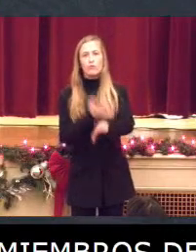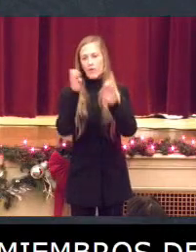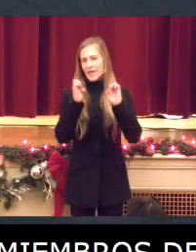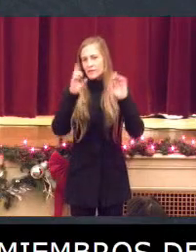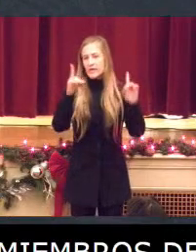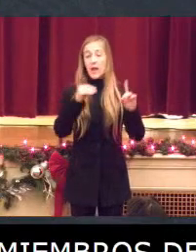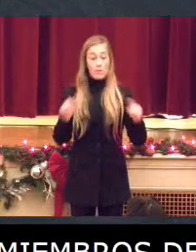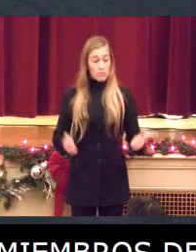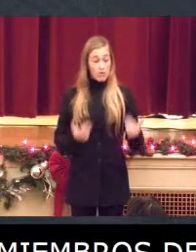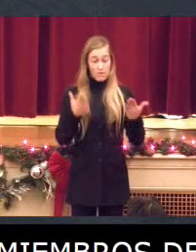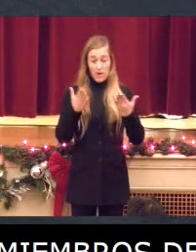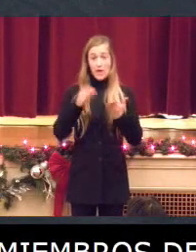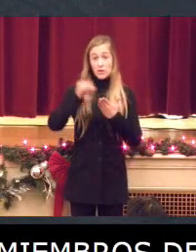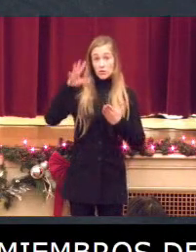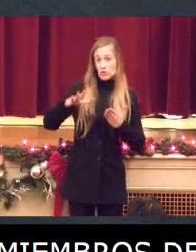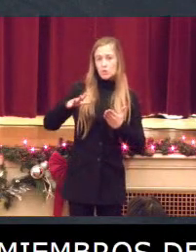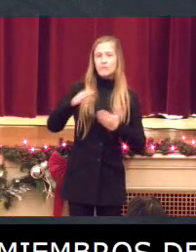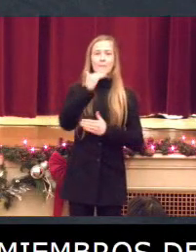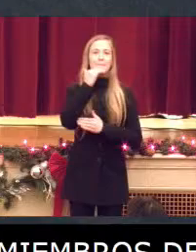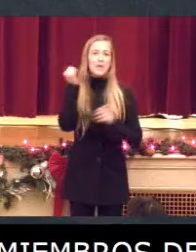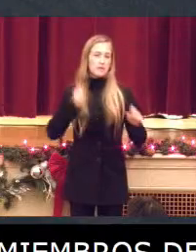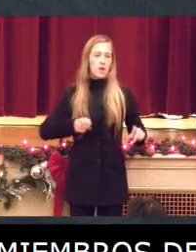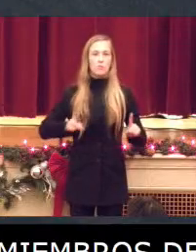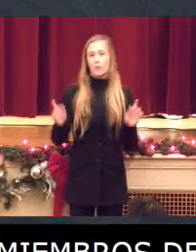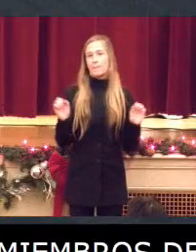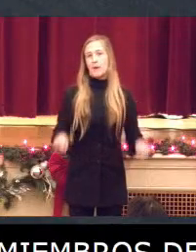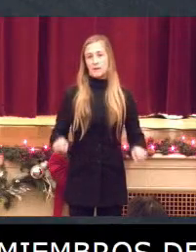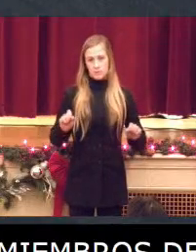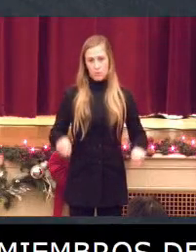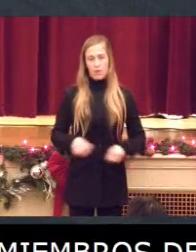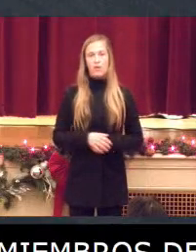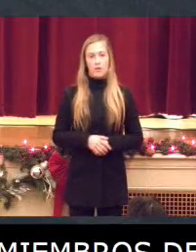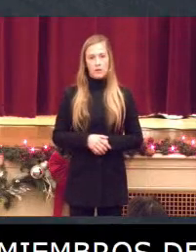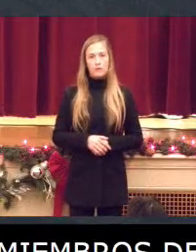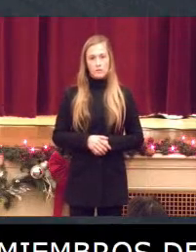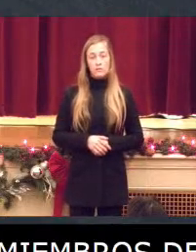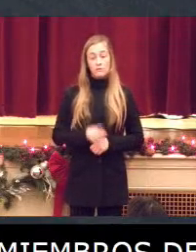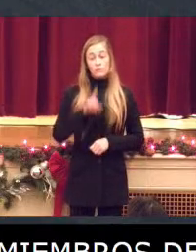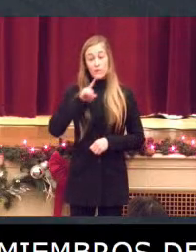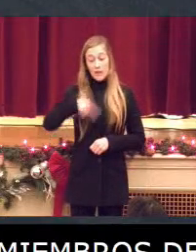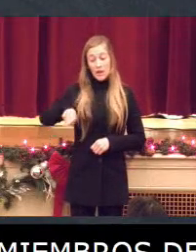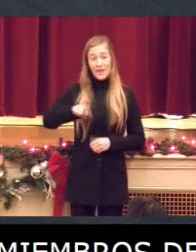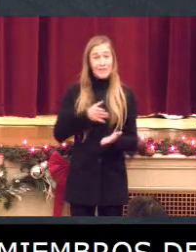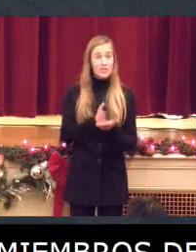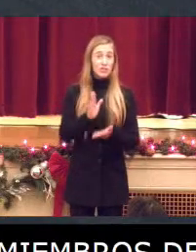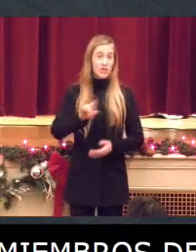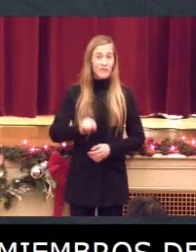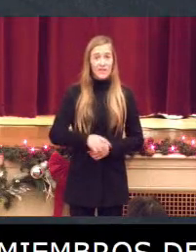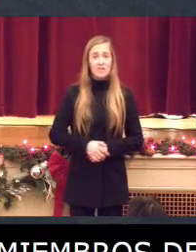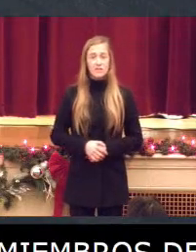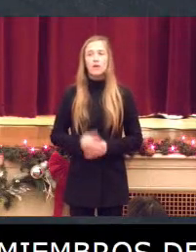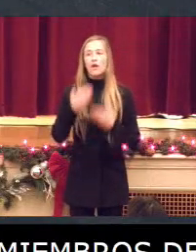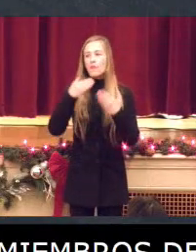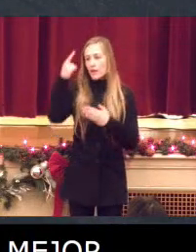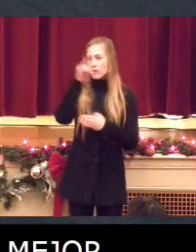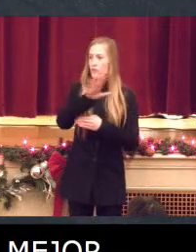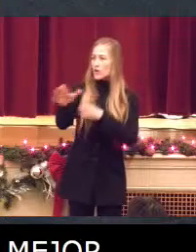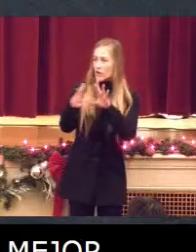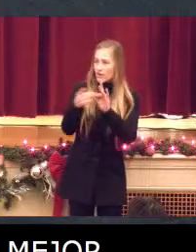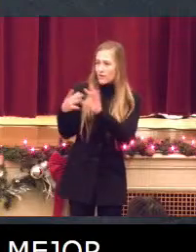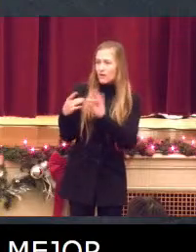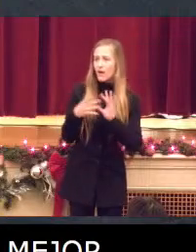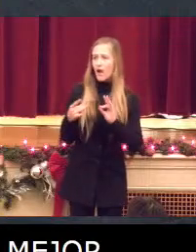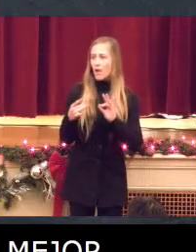our students the best opportunity they deserve. So thank you for your comments tonight. And I want